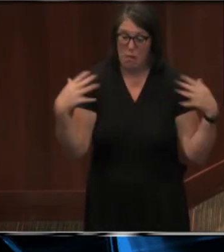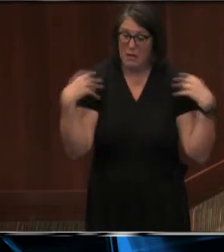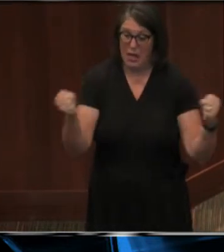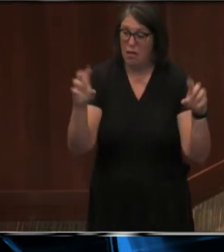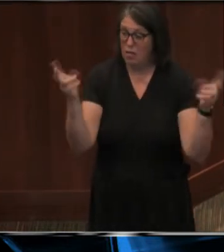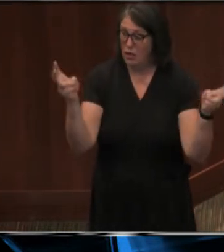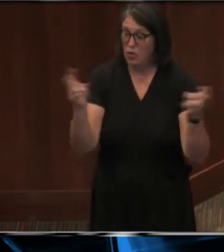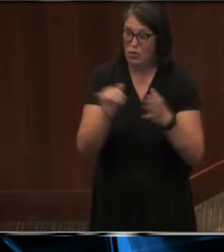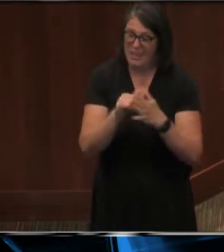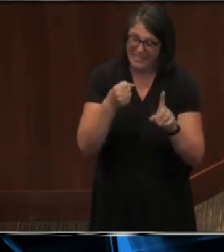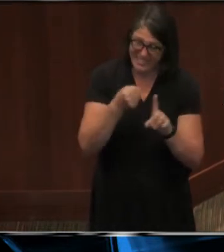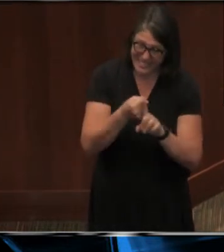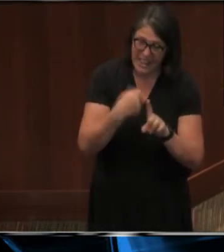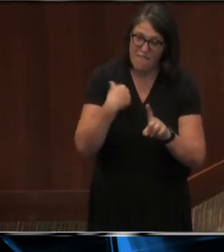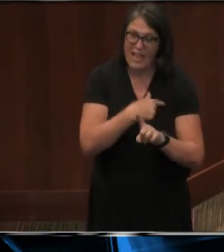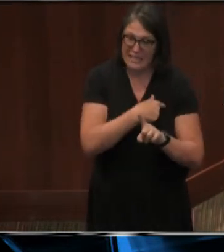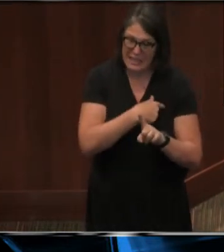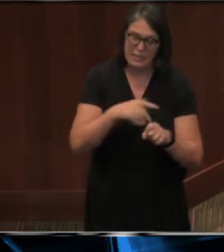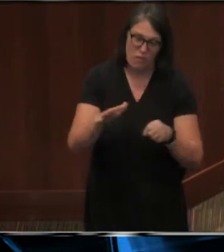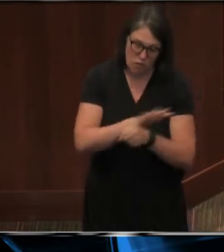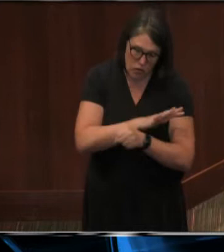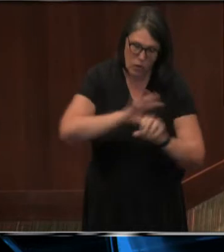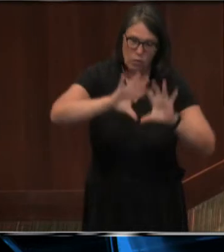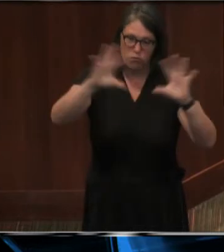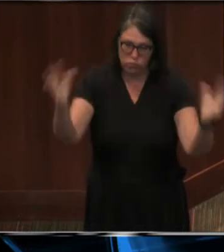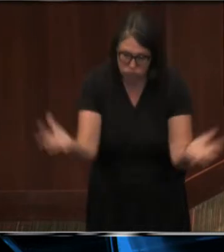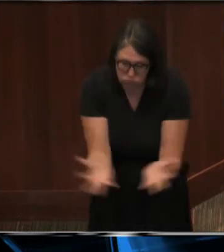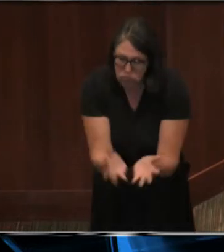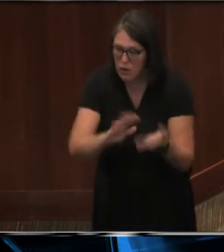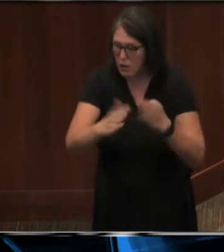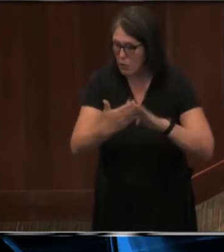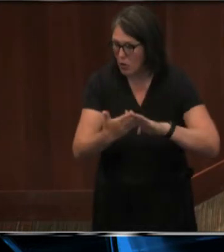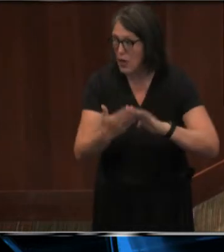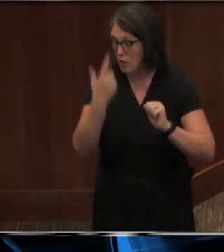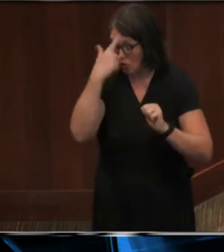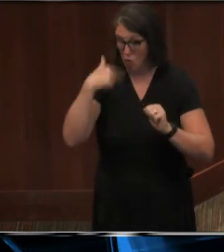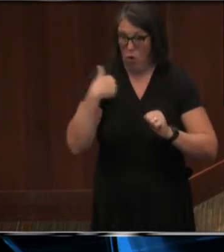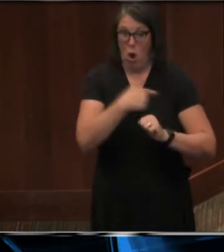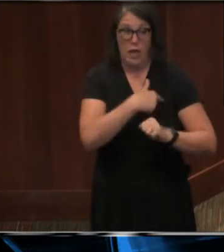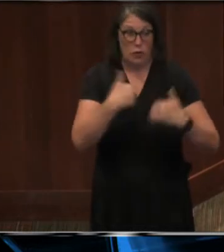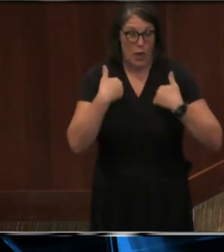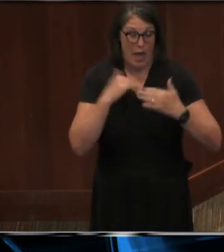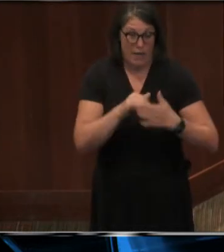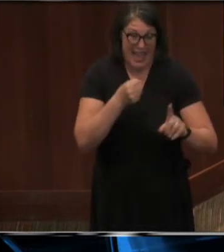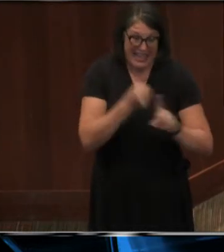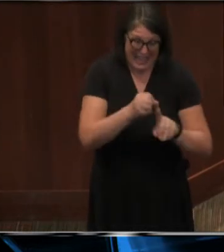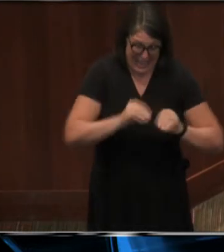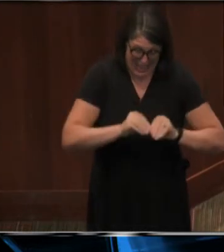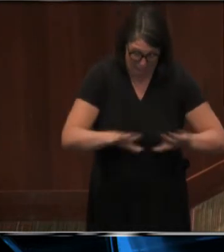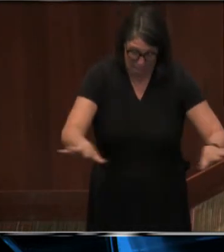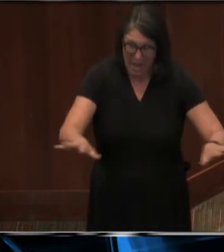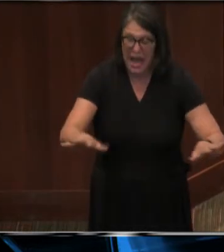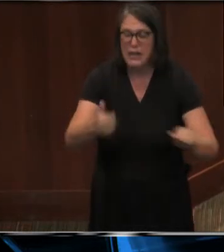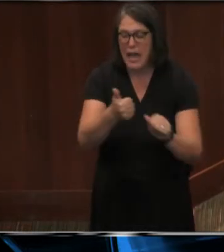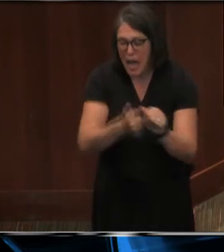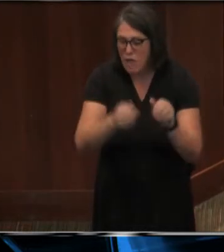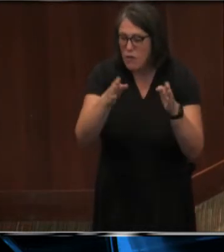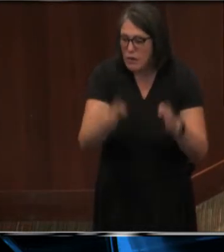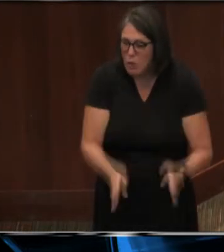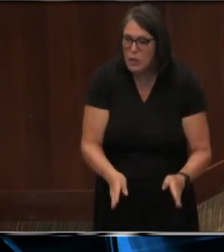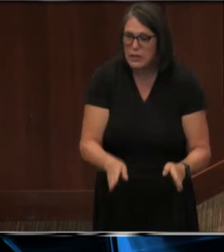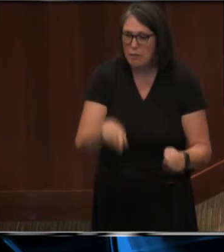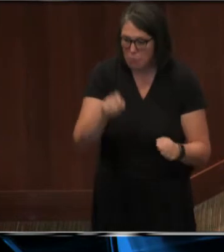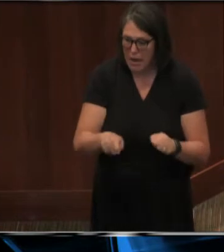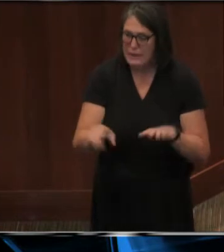issue. It affects us as a whole community. And so for us to really have that impact, every one of us has a job that we can